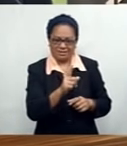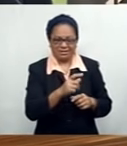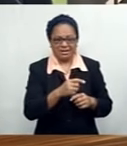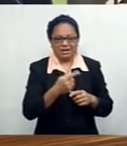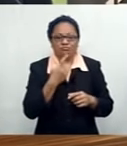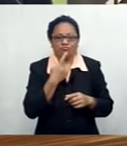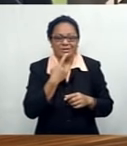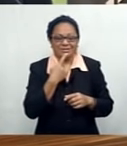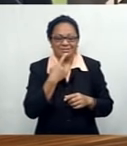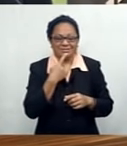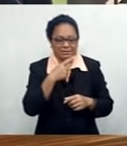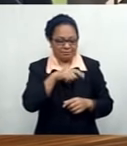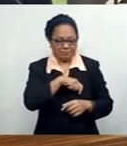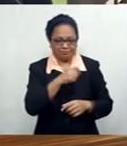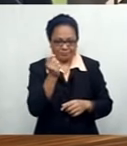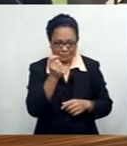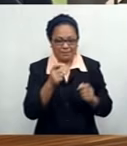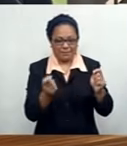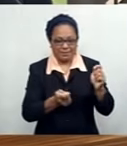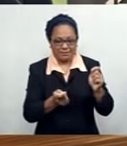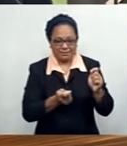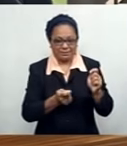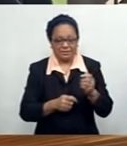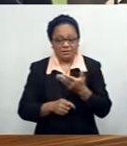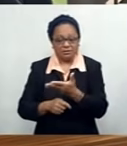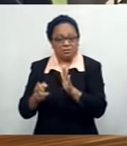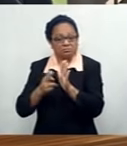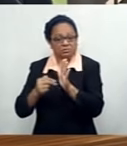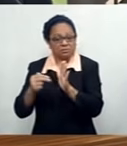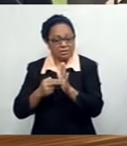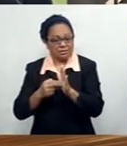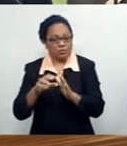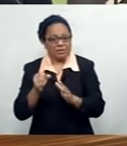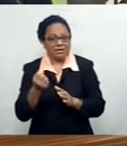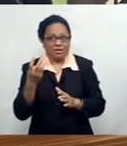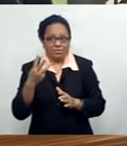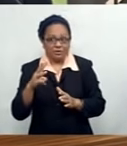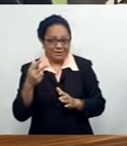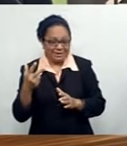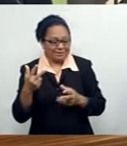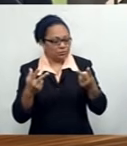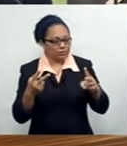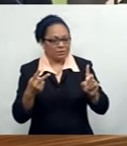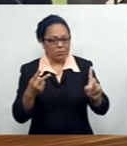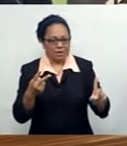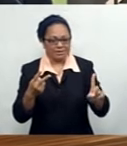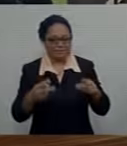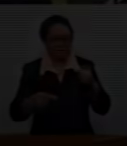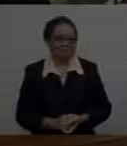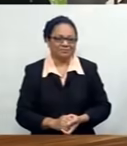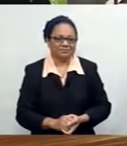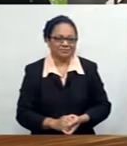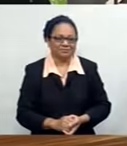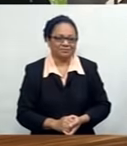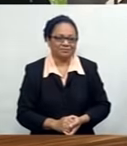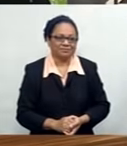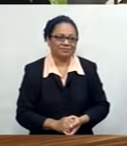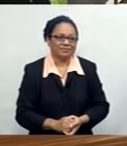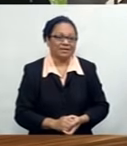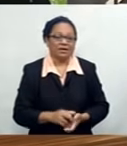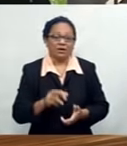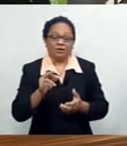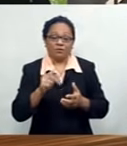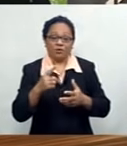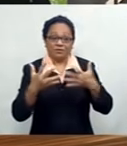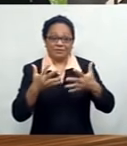man down for a quarter of the match, the All Blacks cruised to a 38-21 victory in the third Bledisloe Test in Perth. As flying Fijian